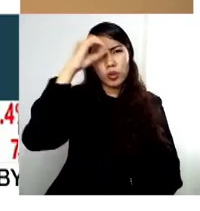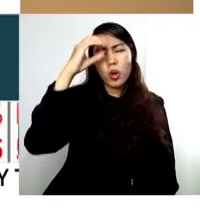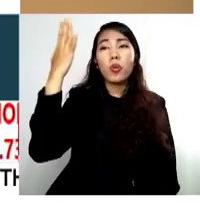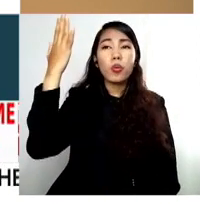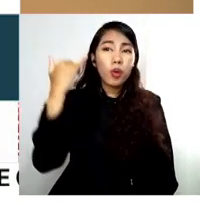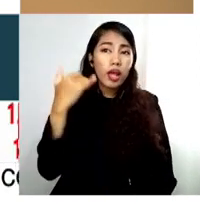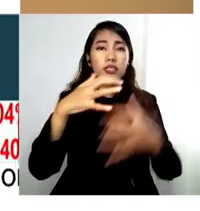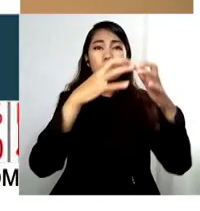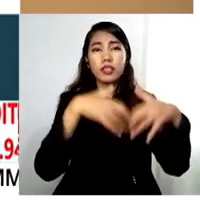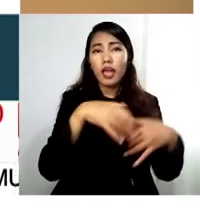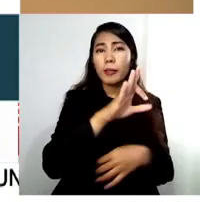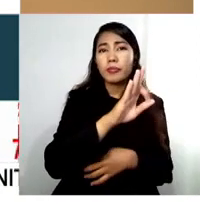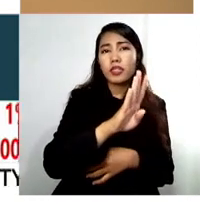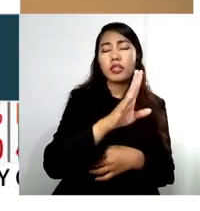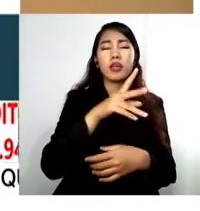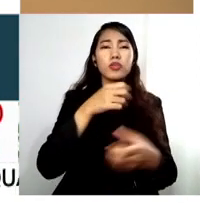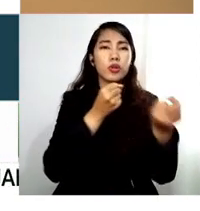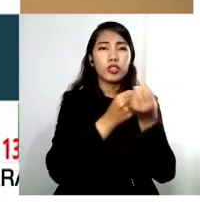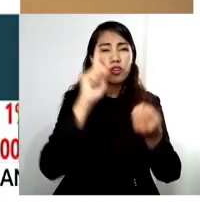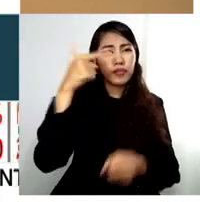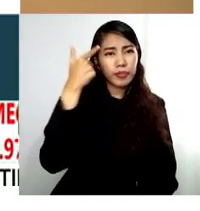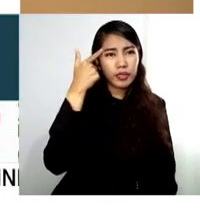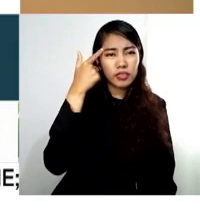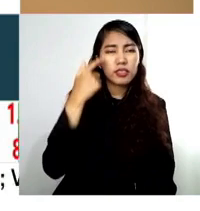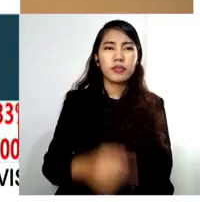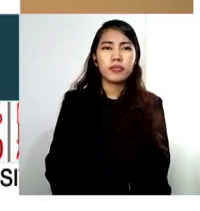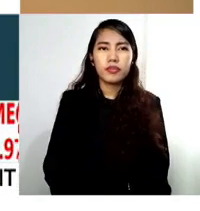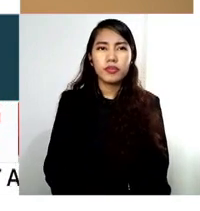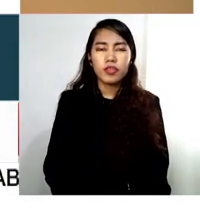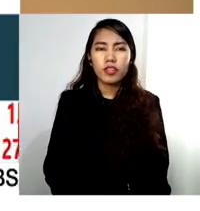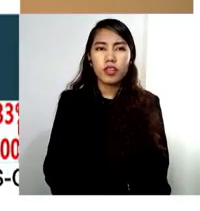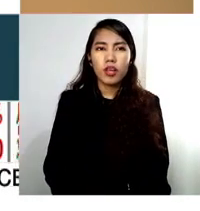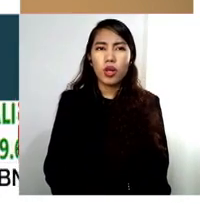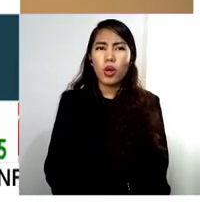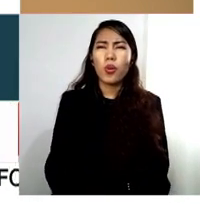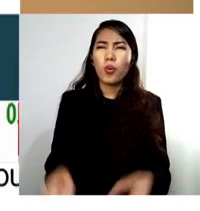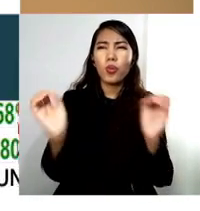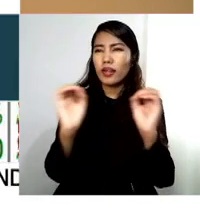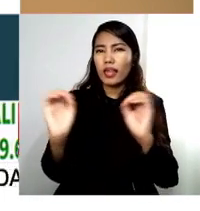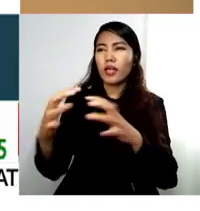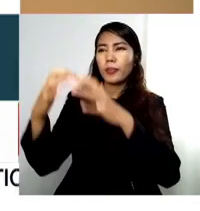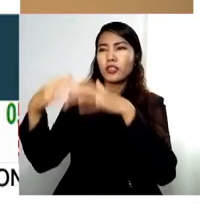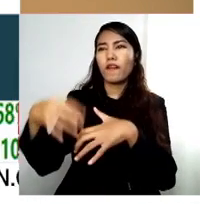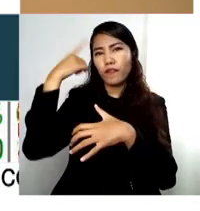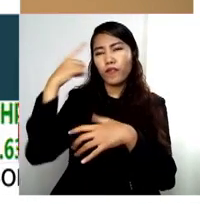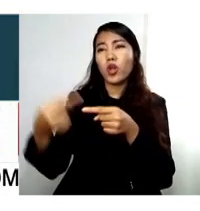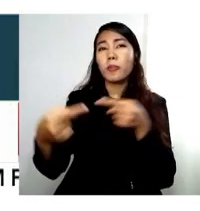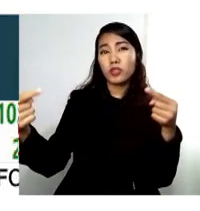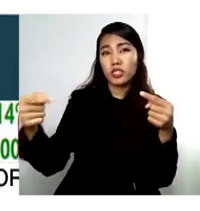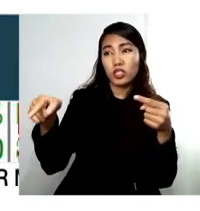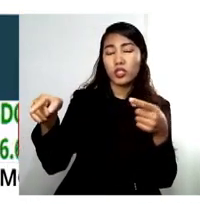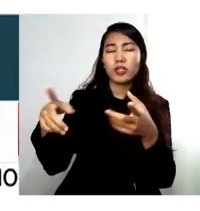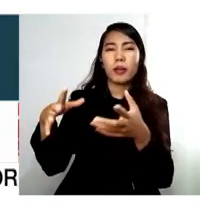when or pages when in the first place, you know, there's no dearth of opposition pages? If there is no plan to shut